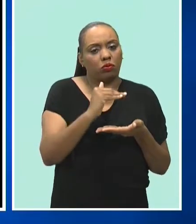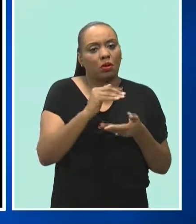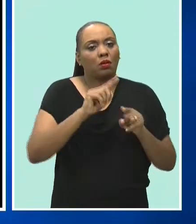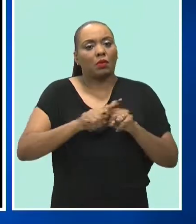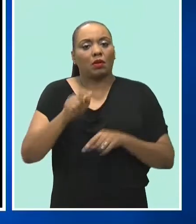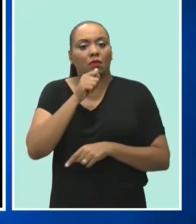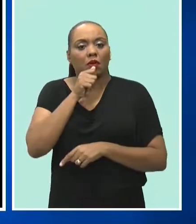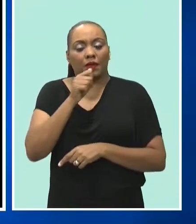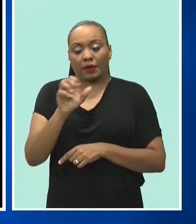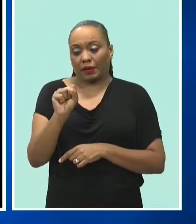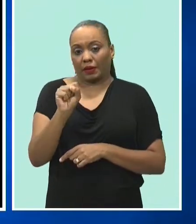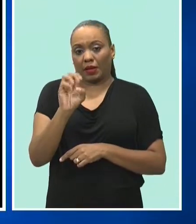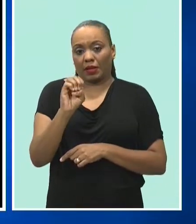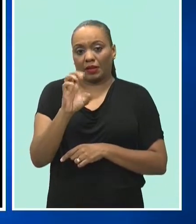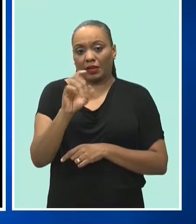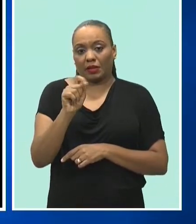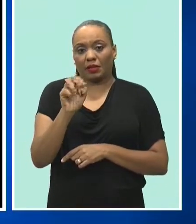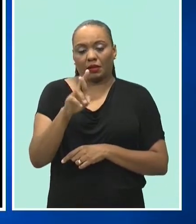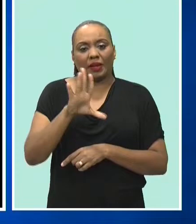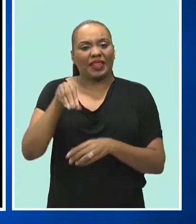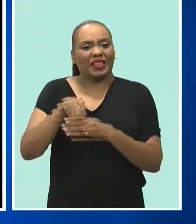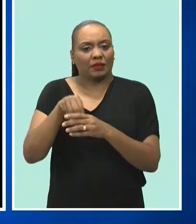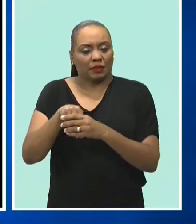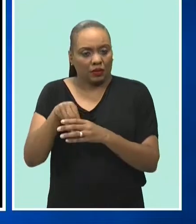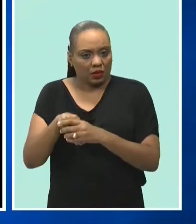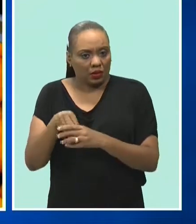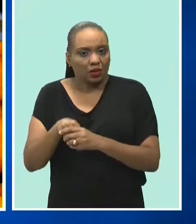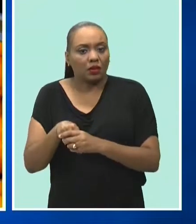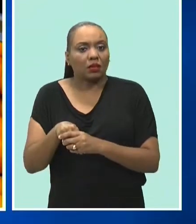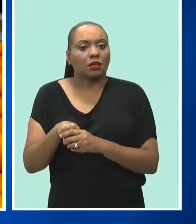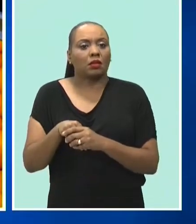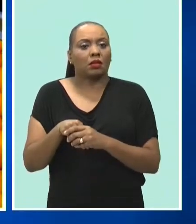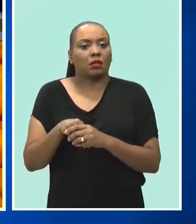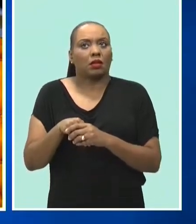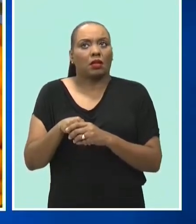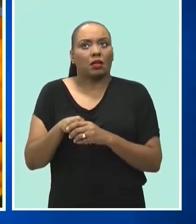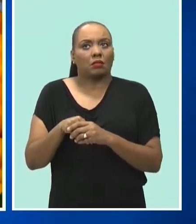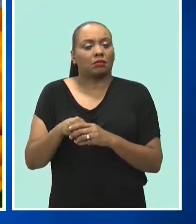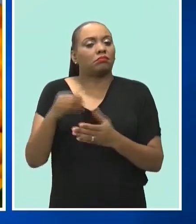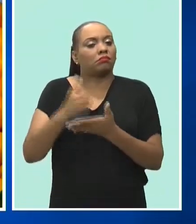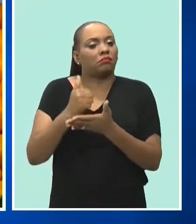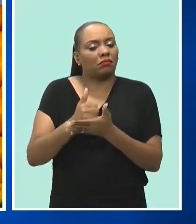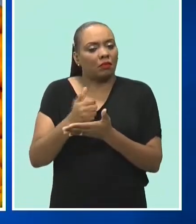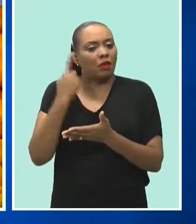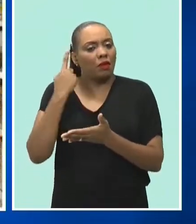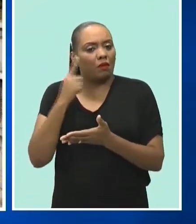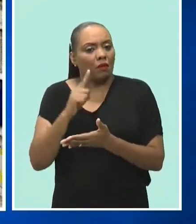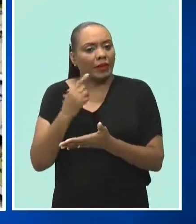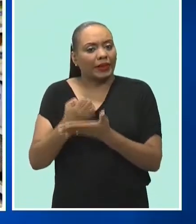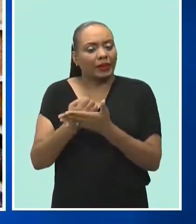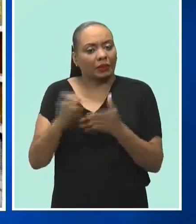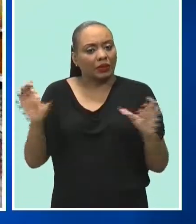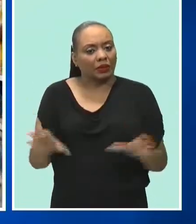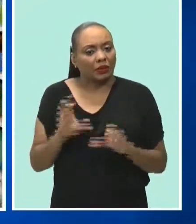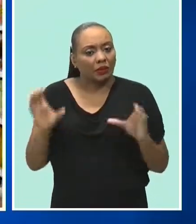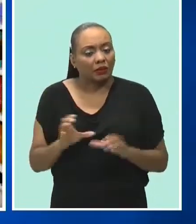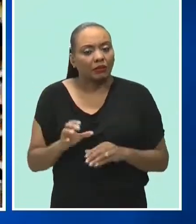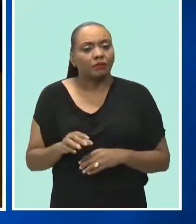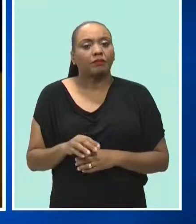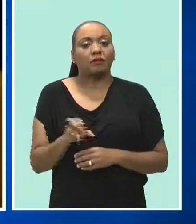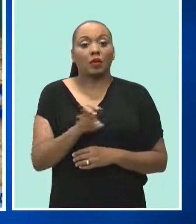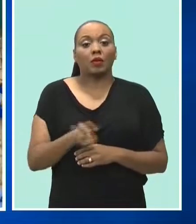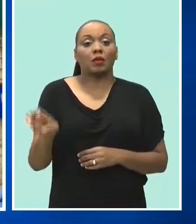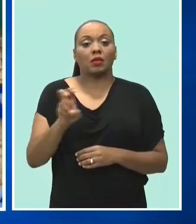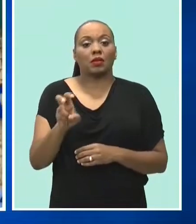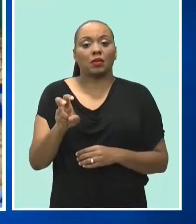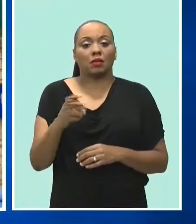sector investment and consumption demand served to constrain overall economic activity. The tourism sector expanded